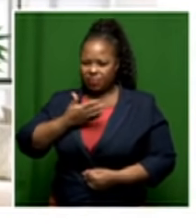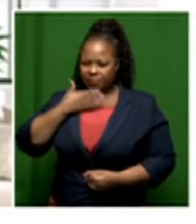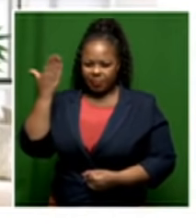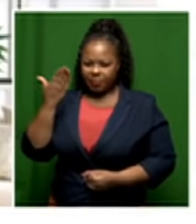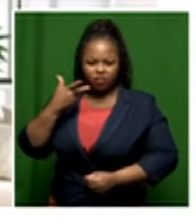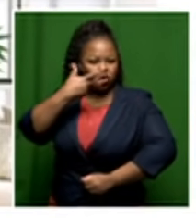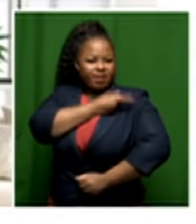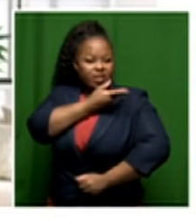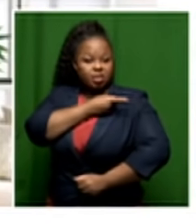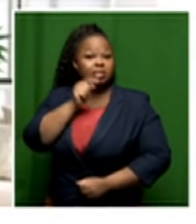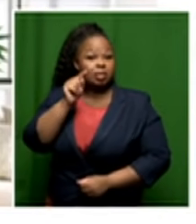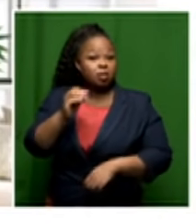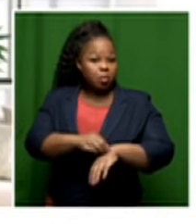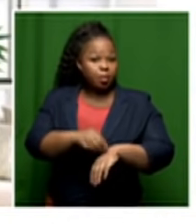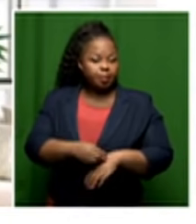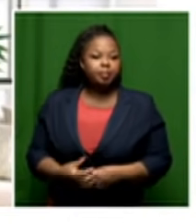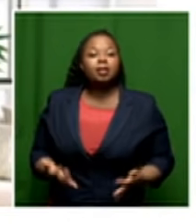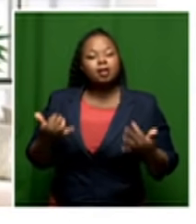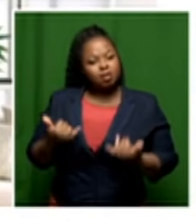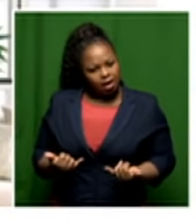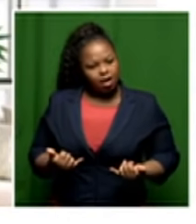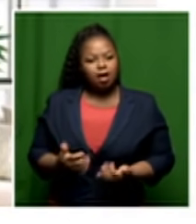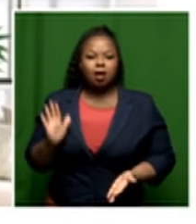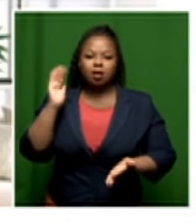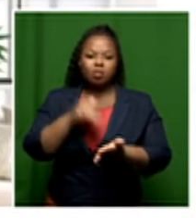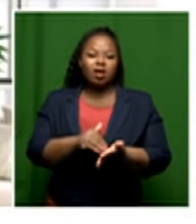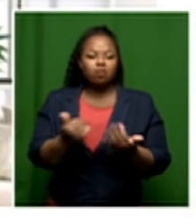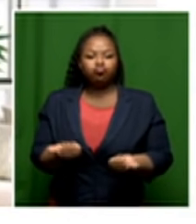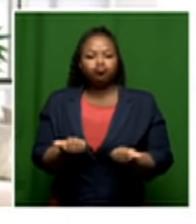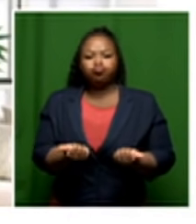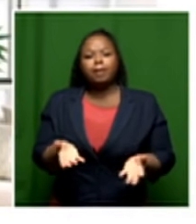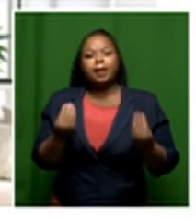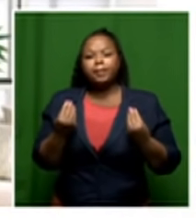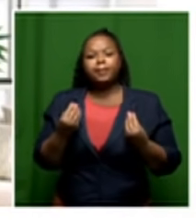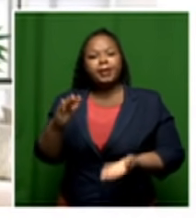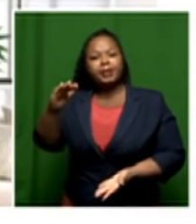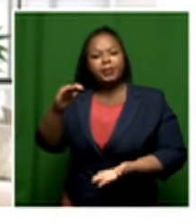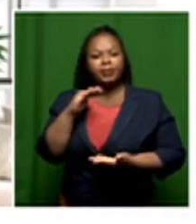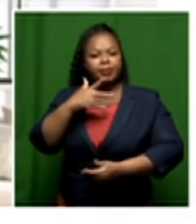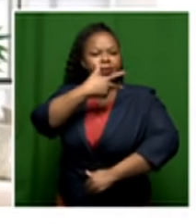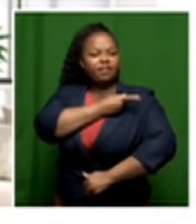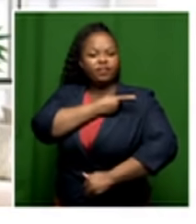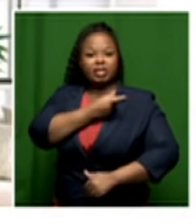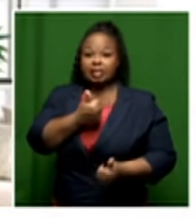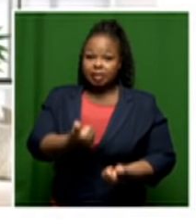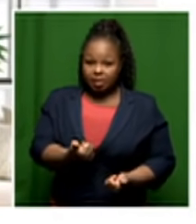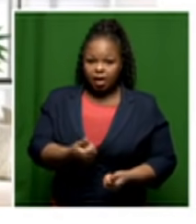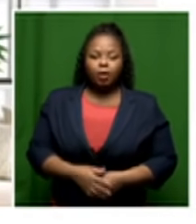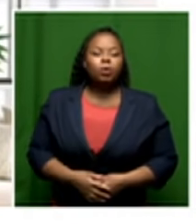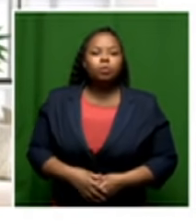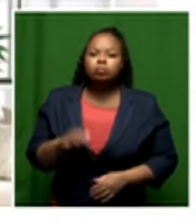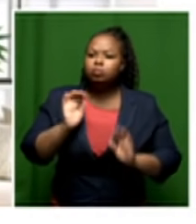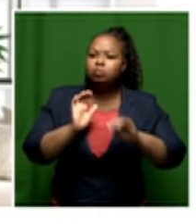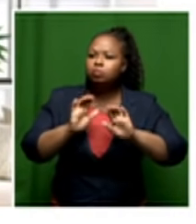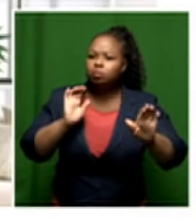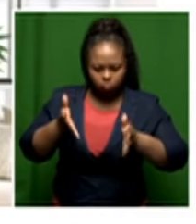And that is the problem. So the biggest challenge now that the vaccines are here, is how do we ensure that people volunteer to take